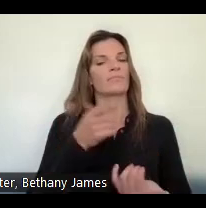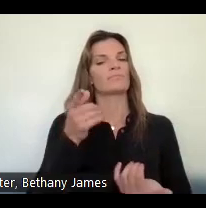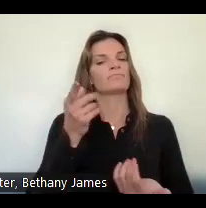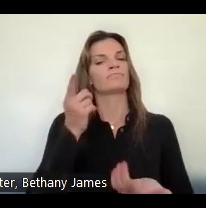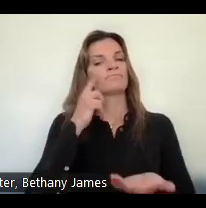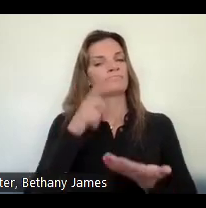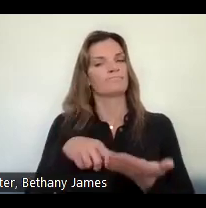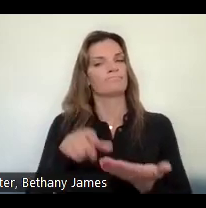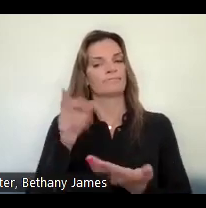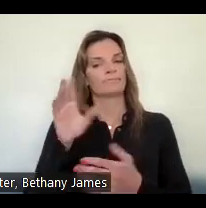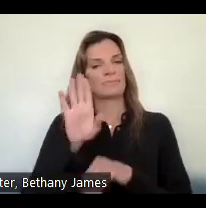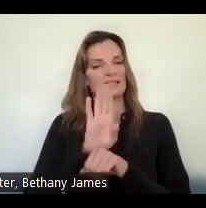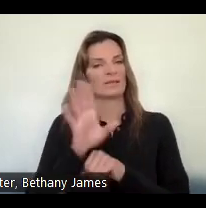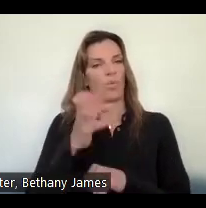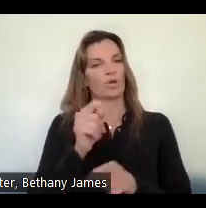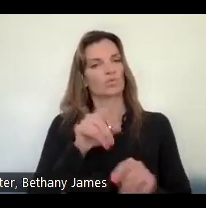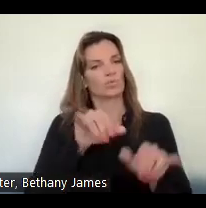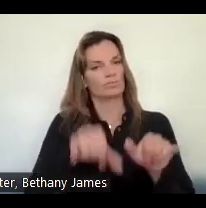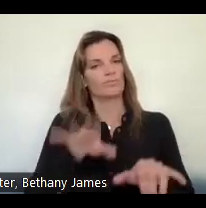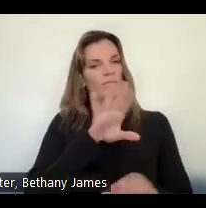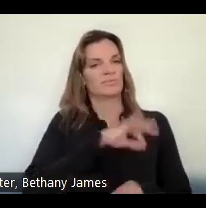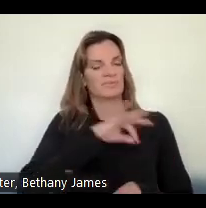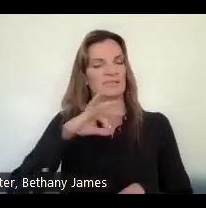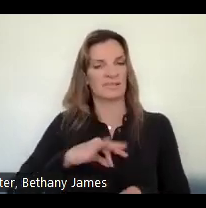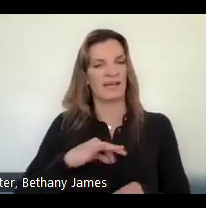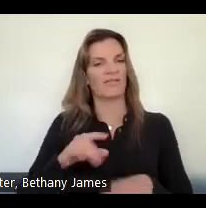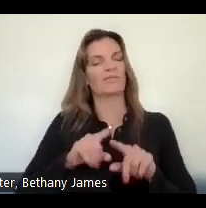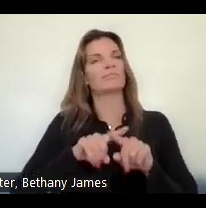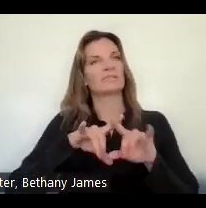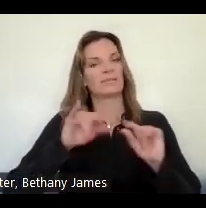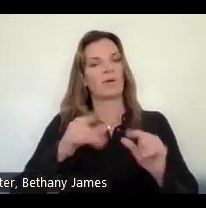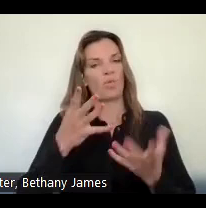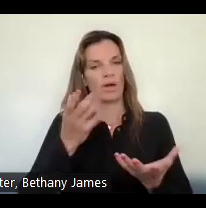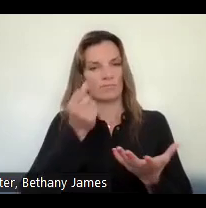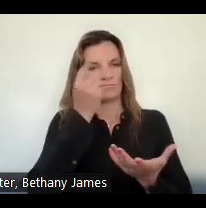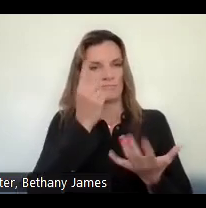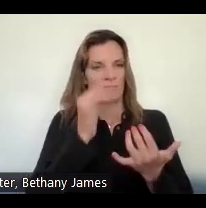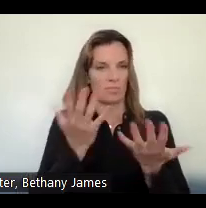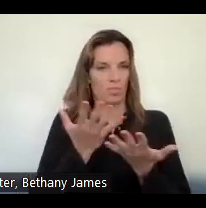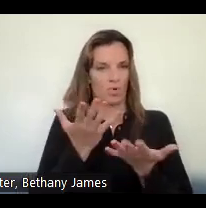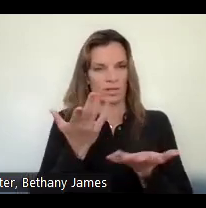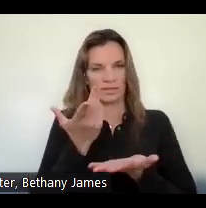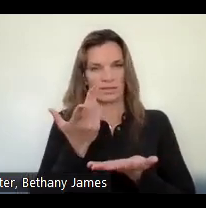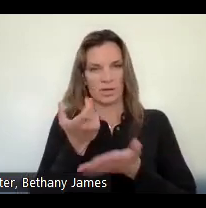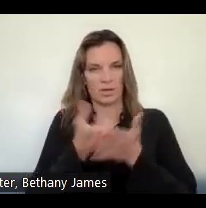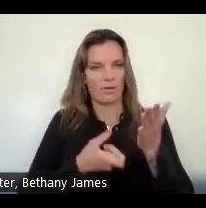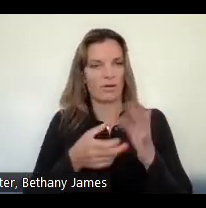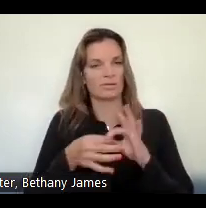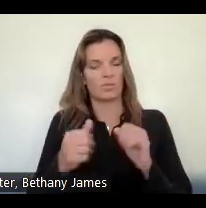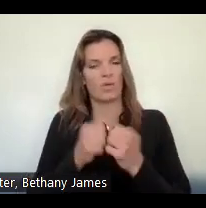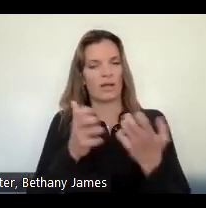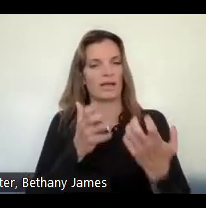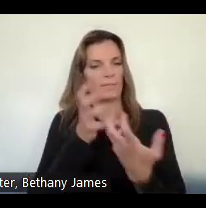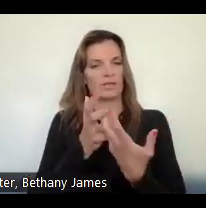employees in their jobs. And also they want to have a better understanding of the costs associated with providing job accommodations. So I did want to